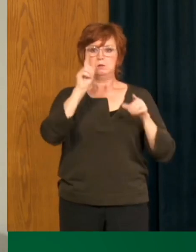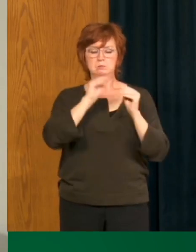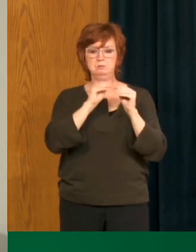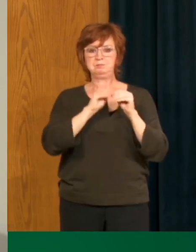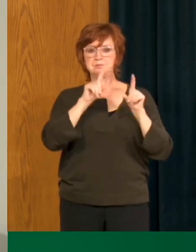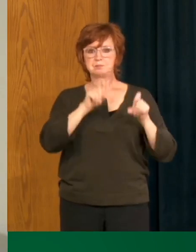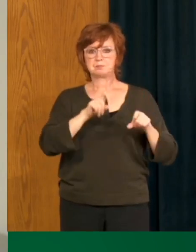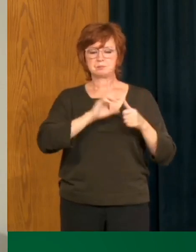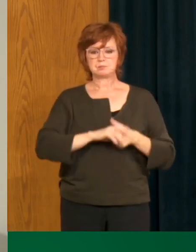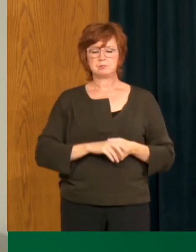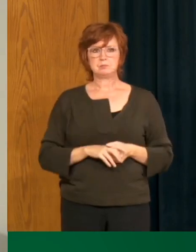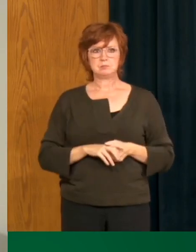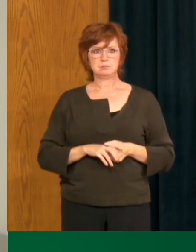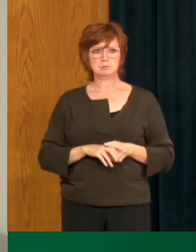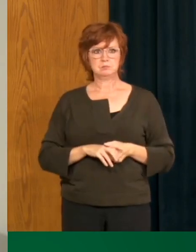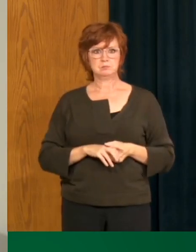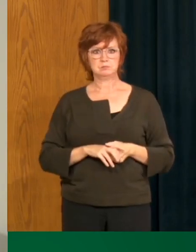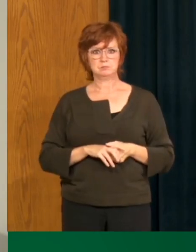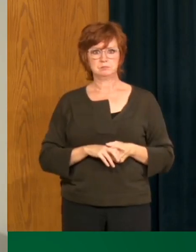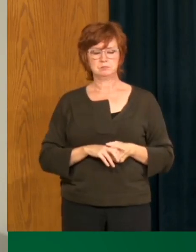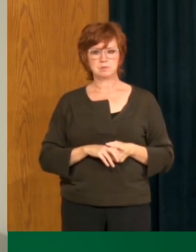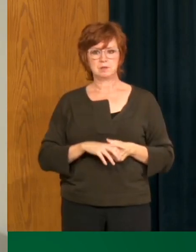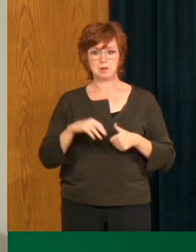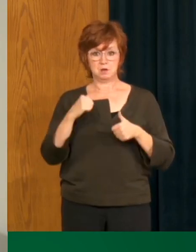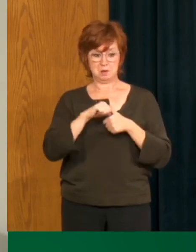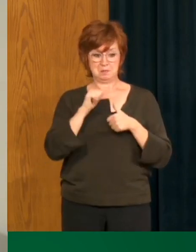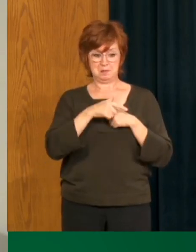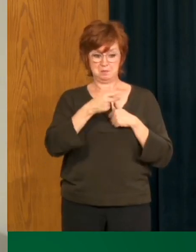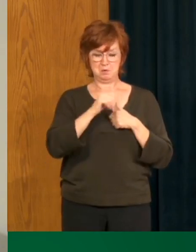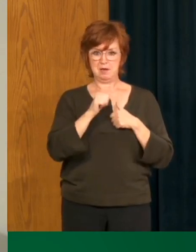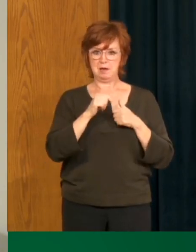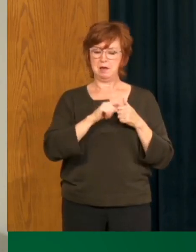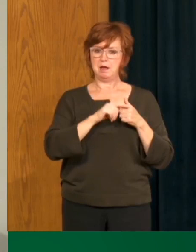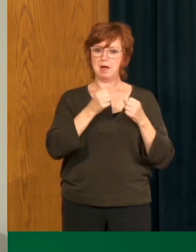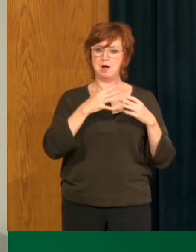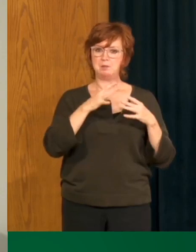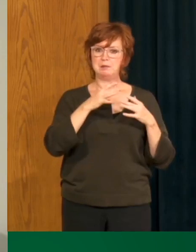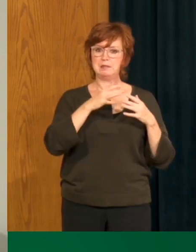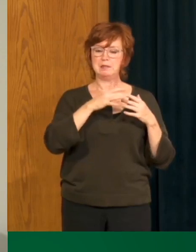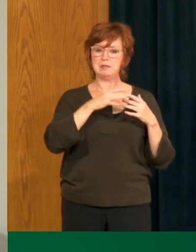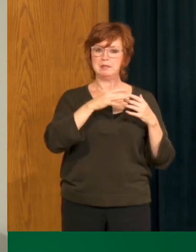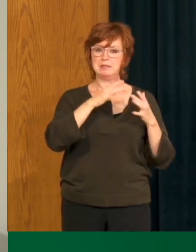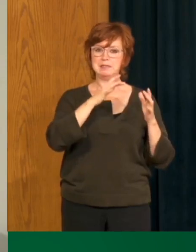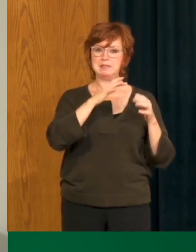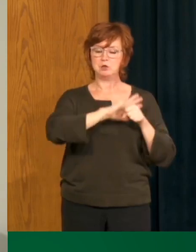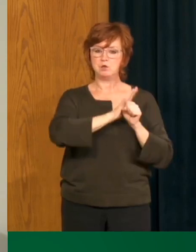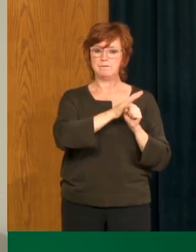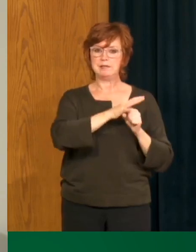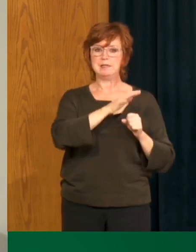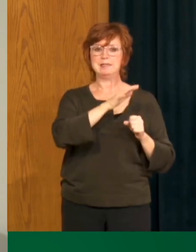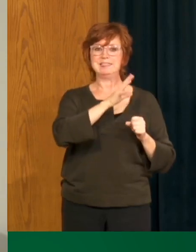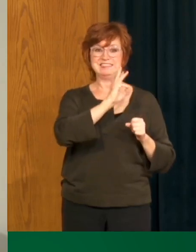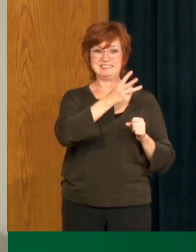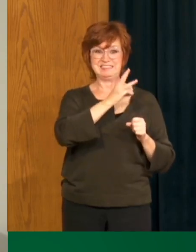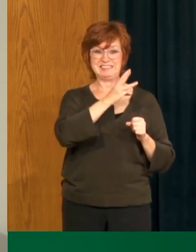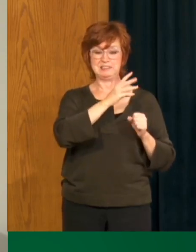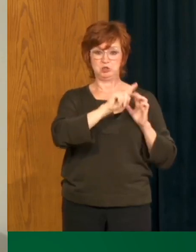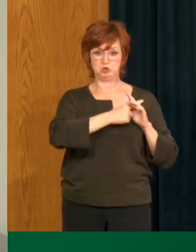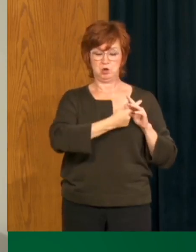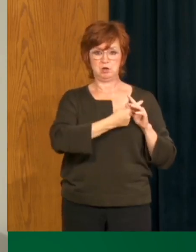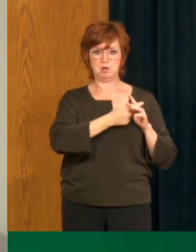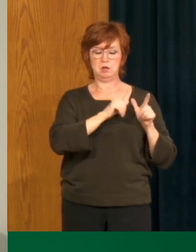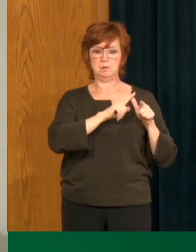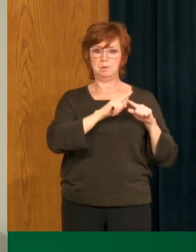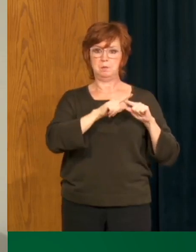6 hospitalizations generated 100 plus contacts that public health followed up. There was no need for a PSA in that setting, but it did